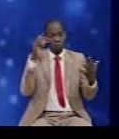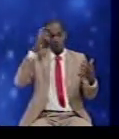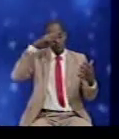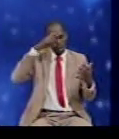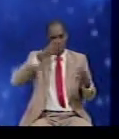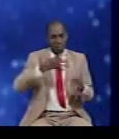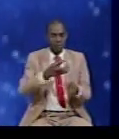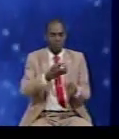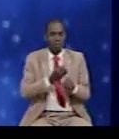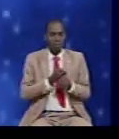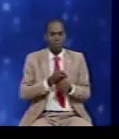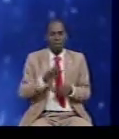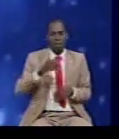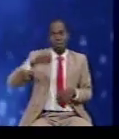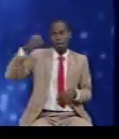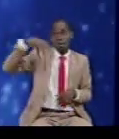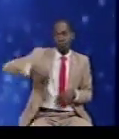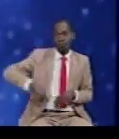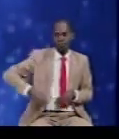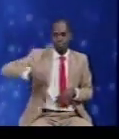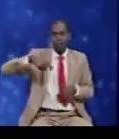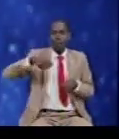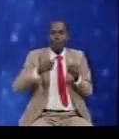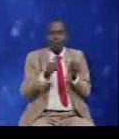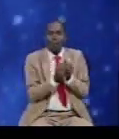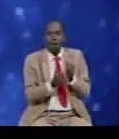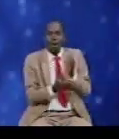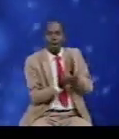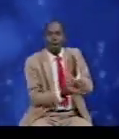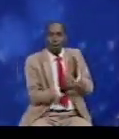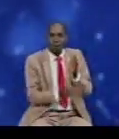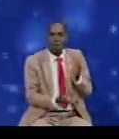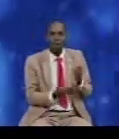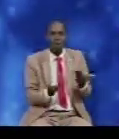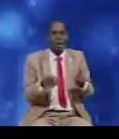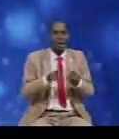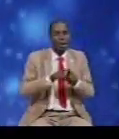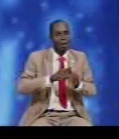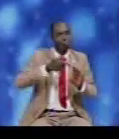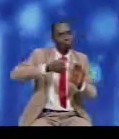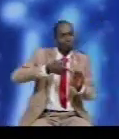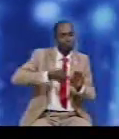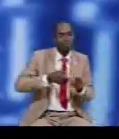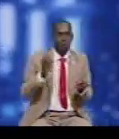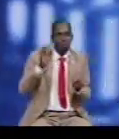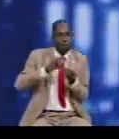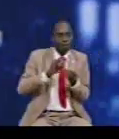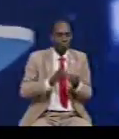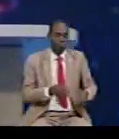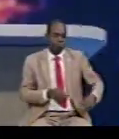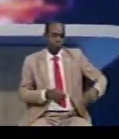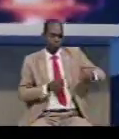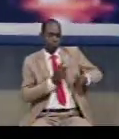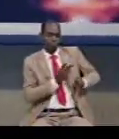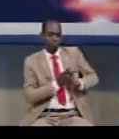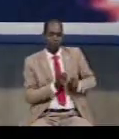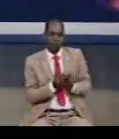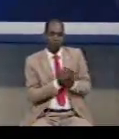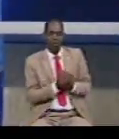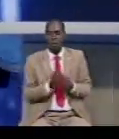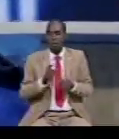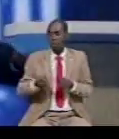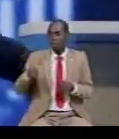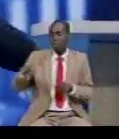they had the oil of grace in their lamp. And the foolish, they took the lamp, but they had